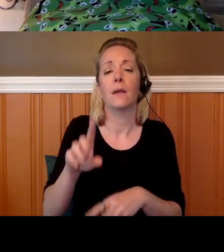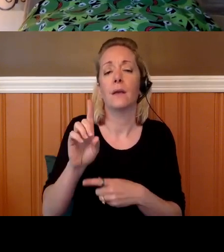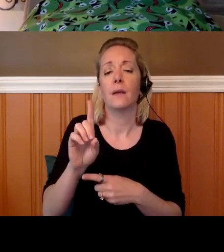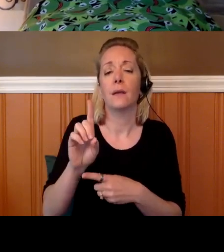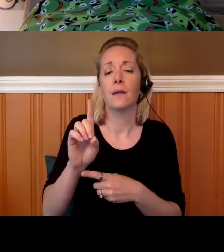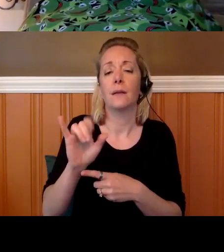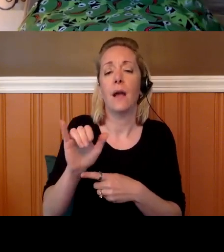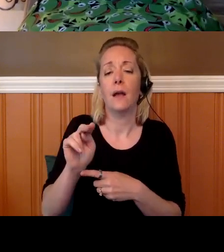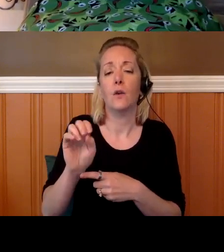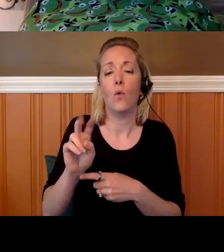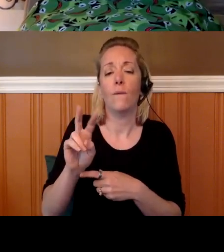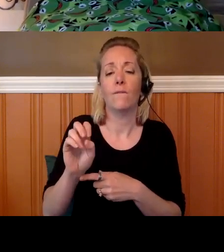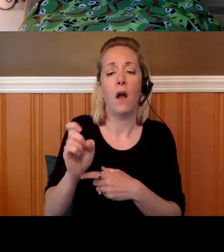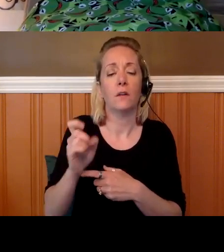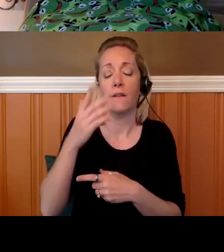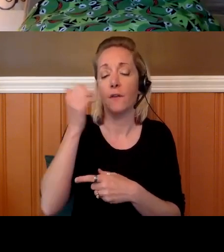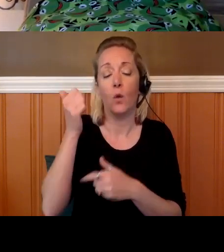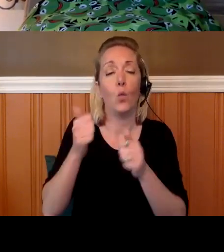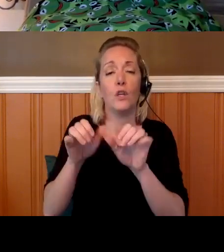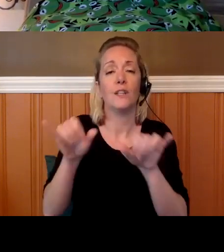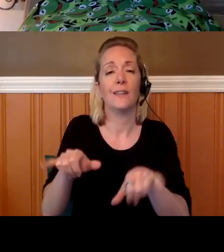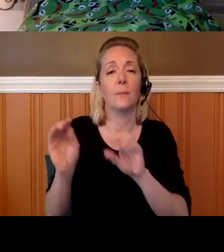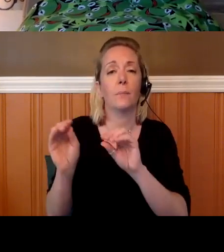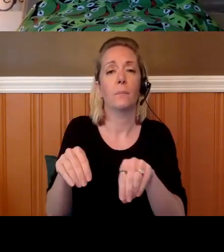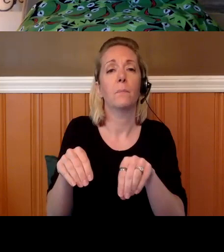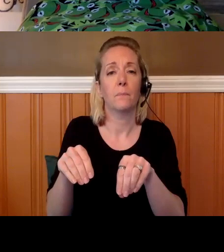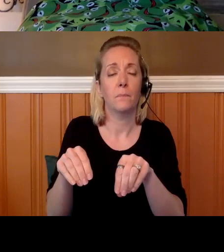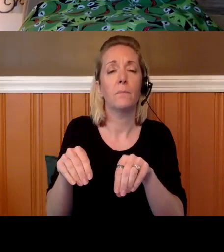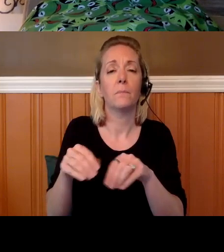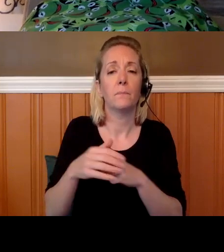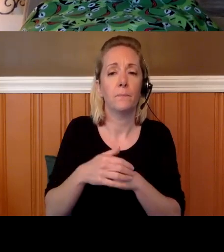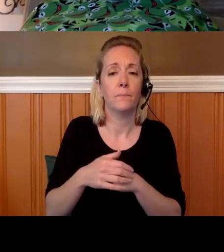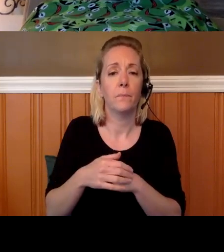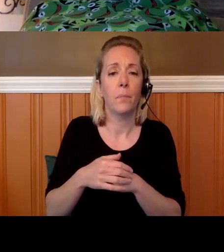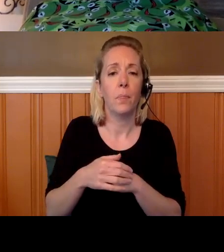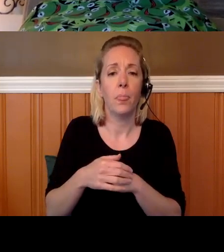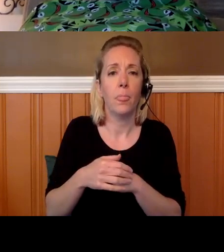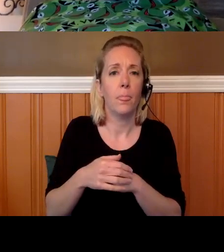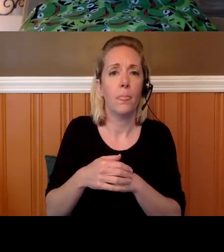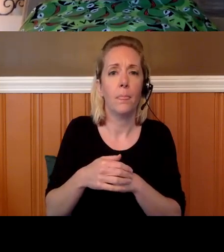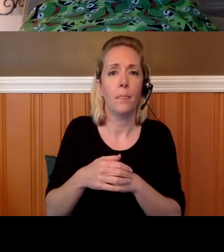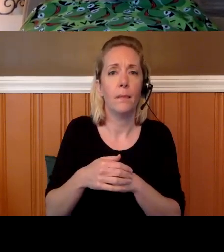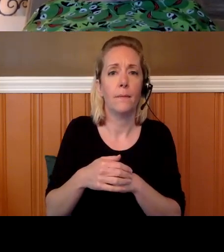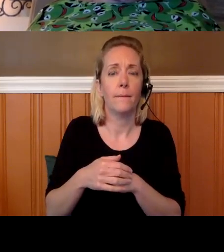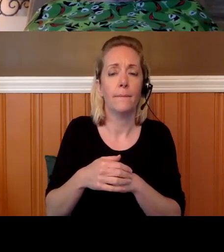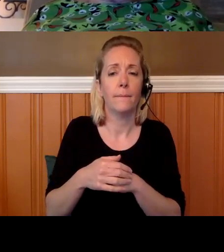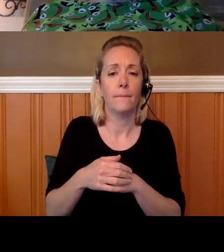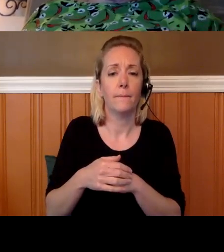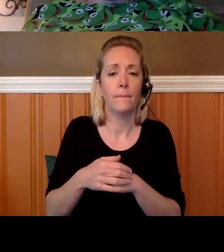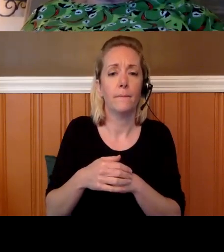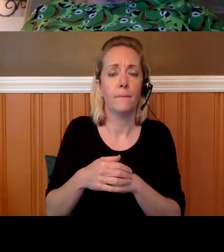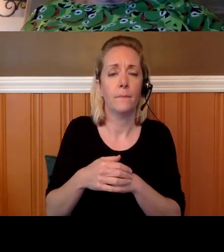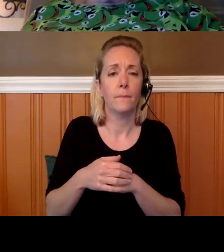what system Debbie had put on it. Maren's device was I made Dynavox. pasta and I used the chicken that I had left. So if you want to serve yourself,